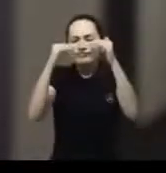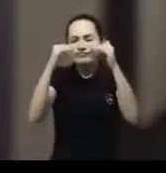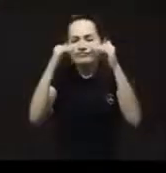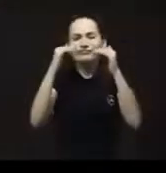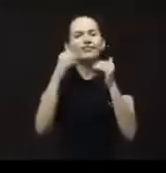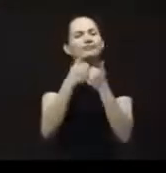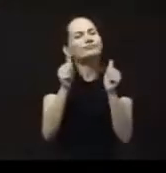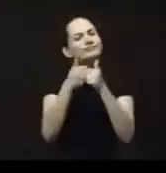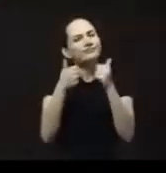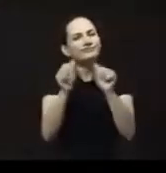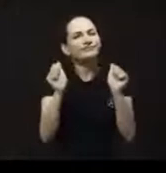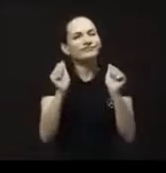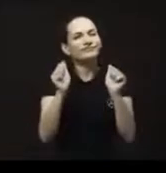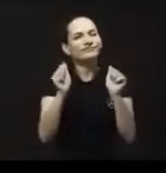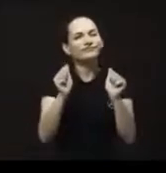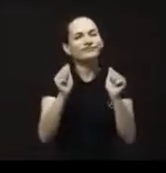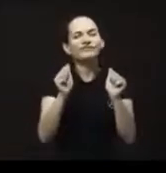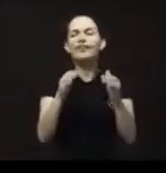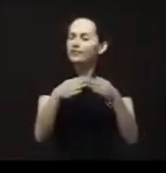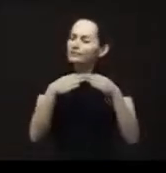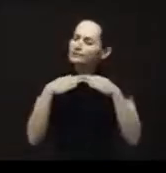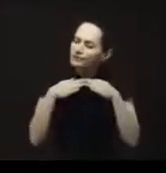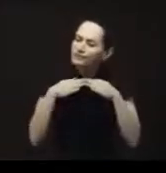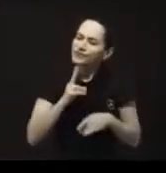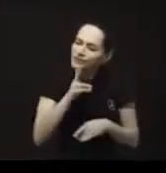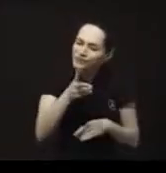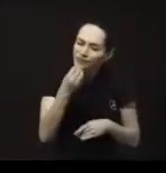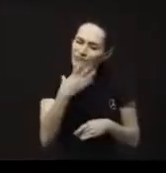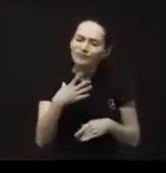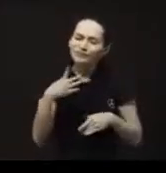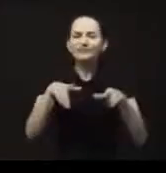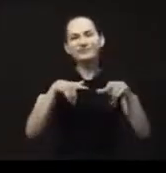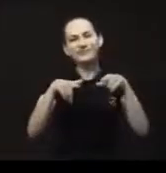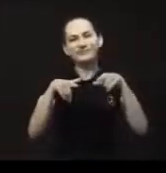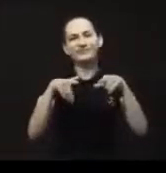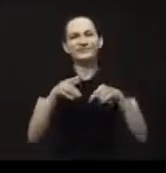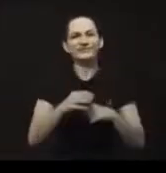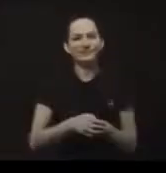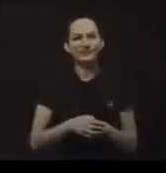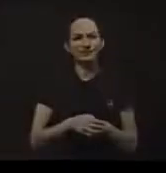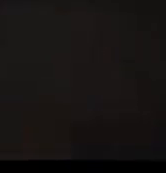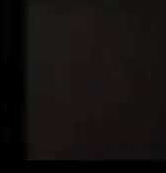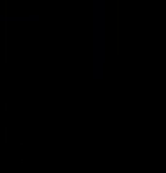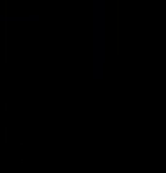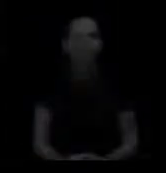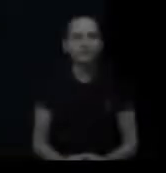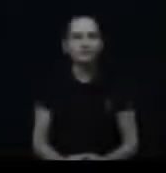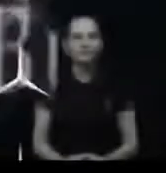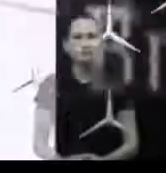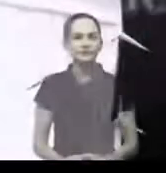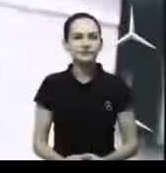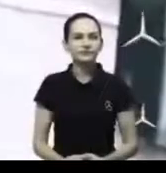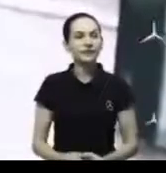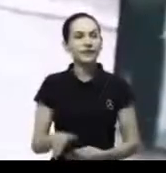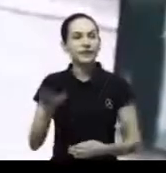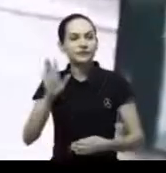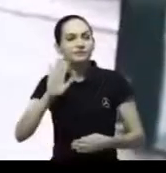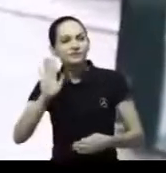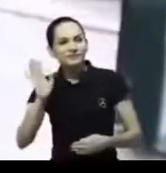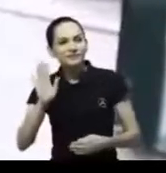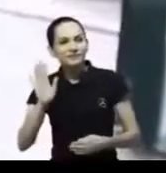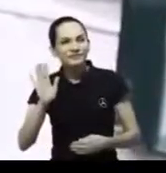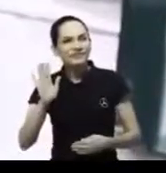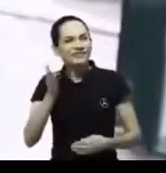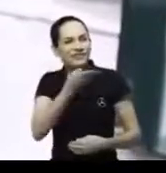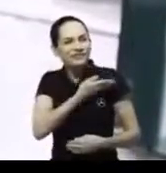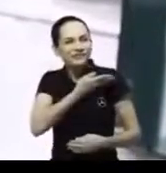best so please keep up the superb works guys I have one